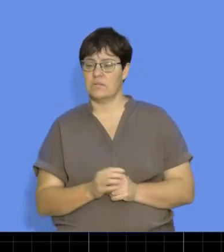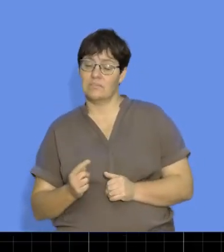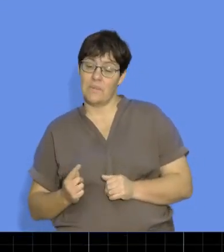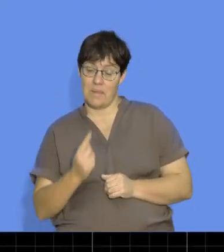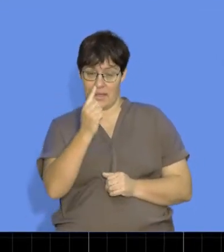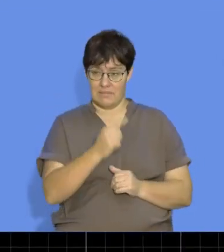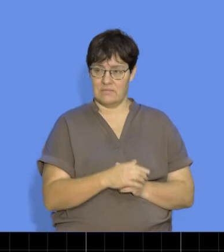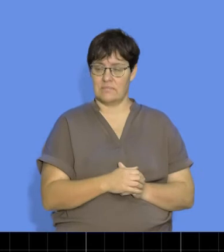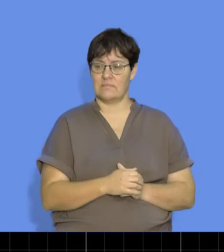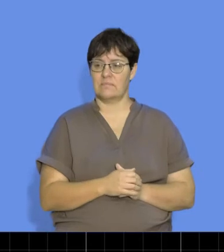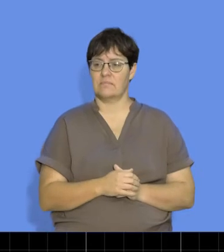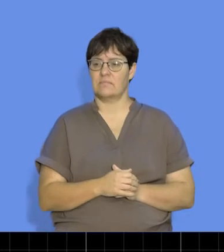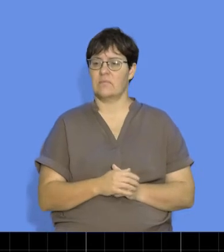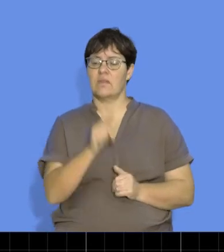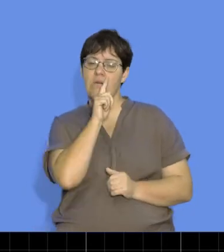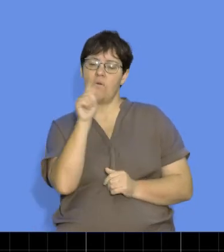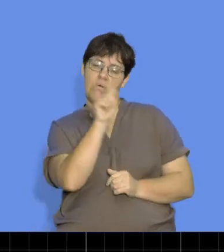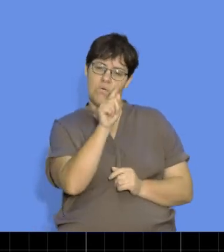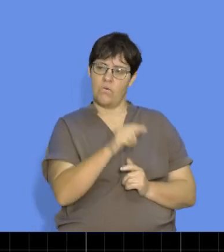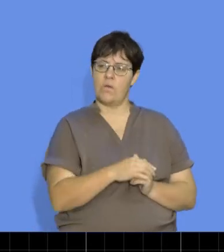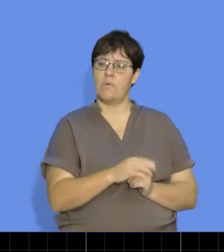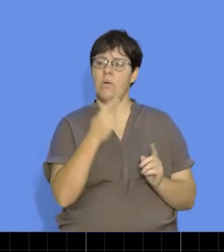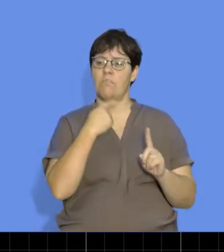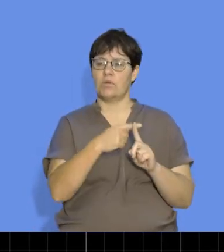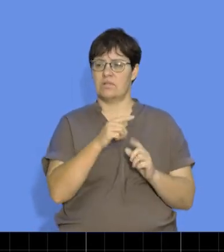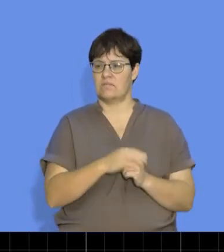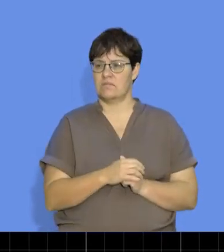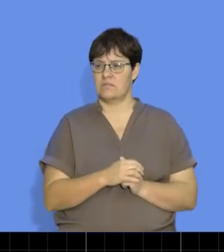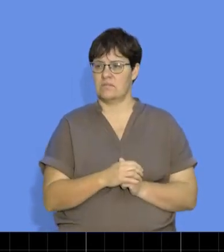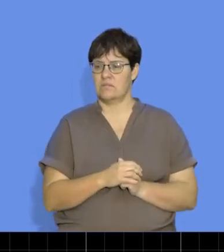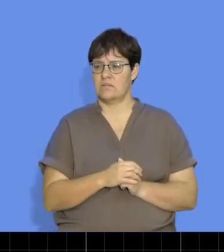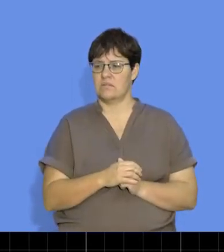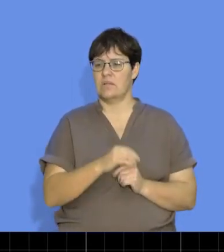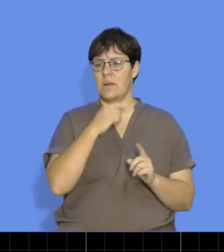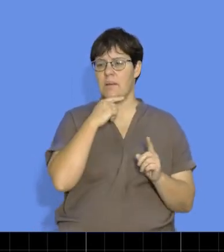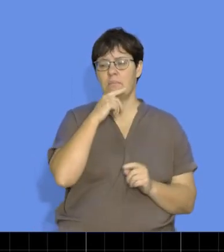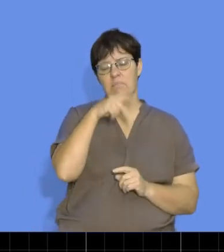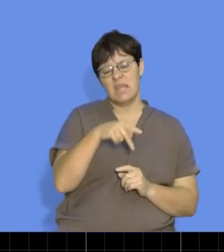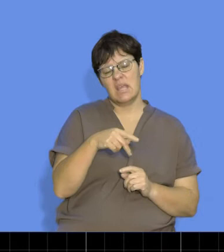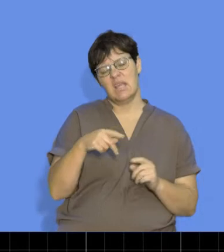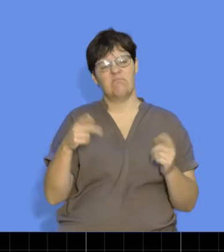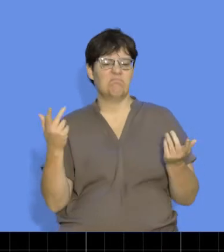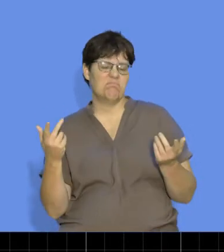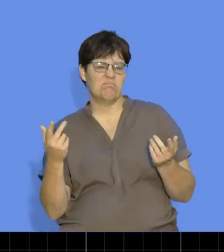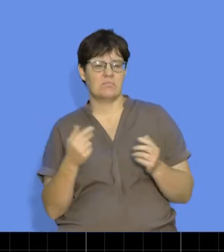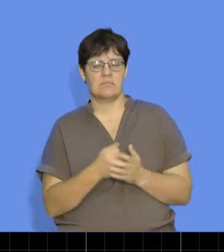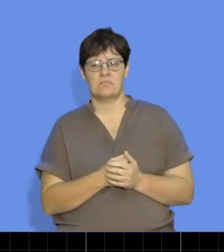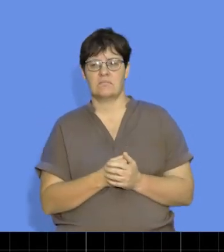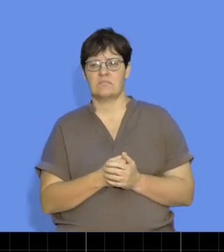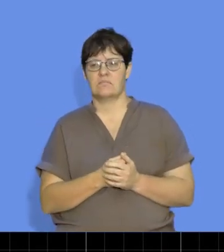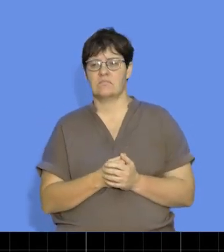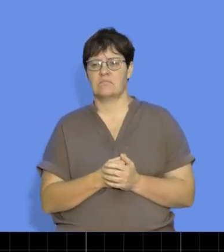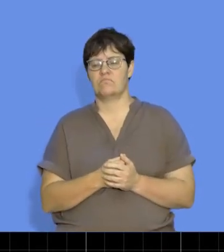take this down again, and I make it a positive. If I make p to be equal to a